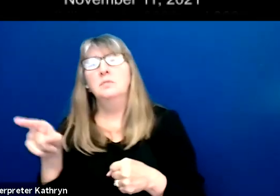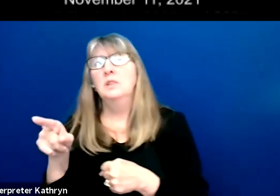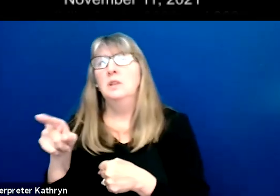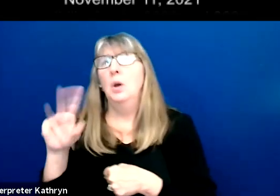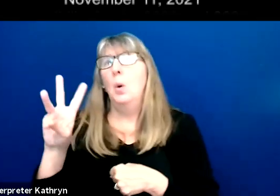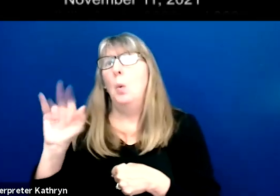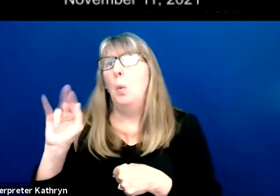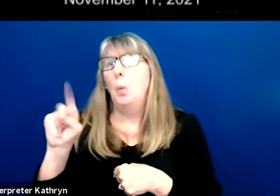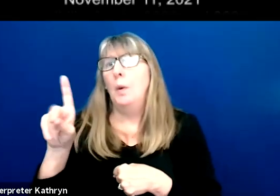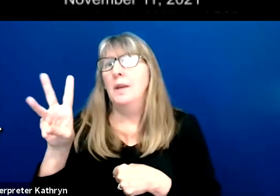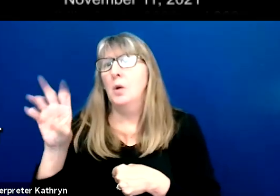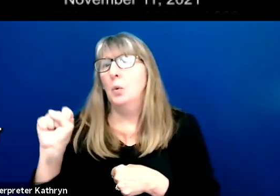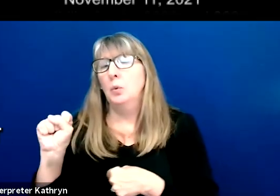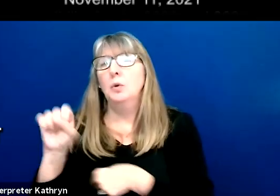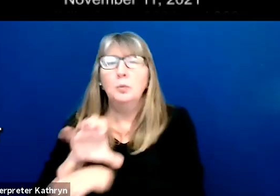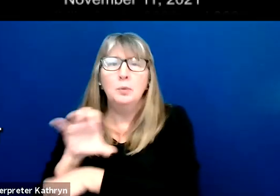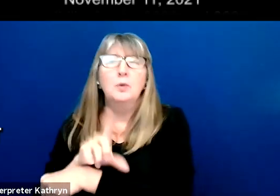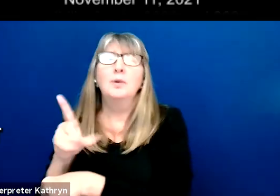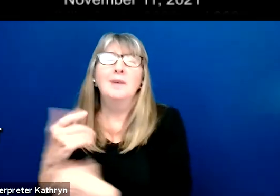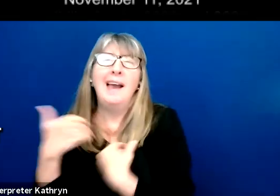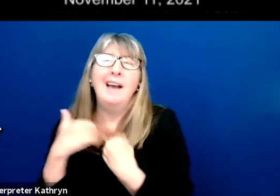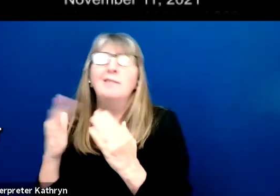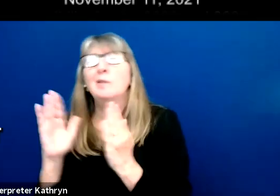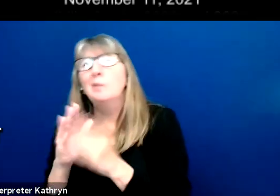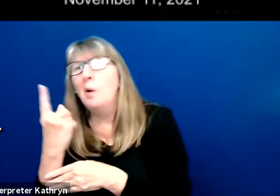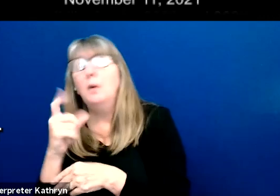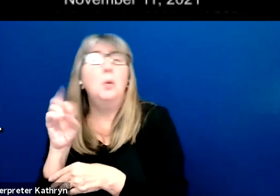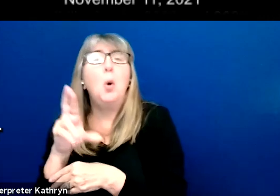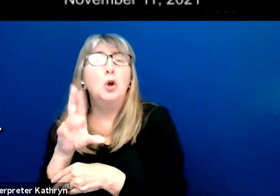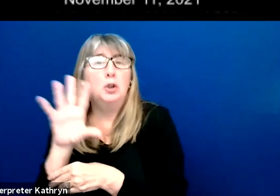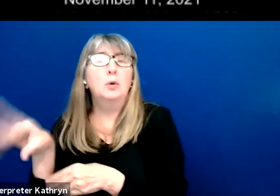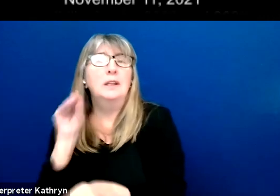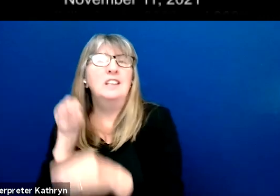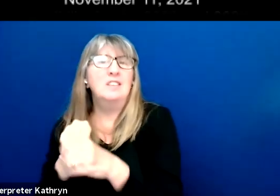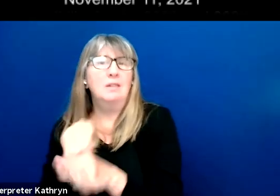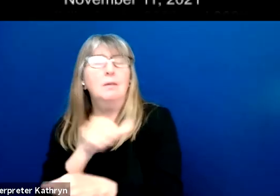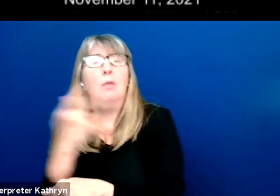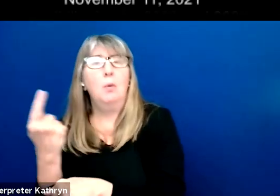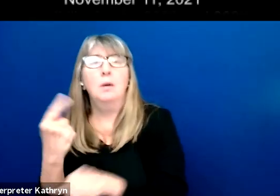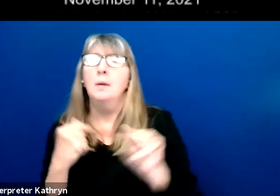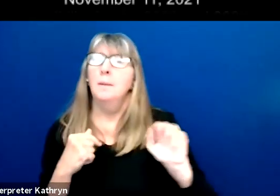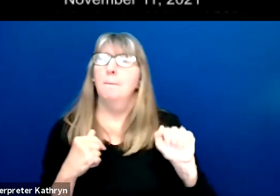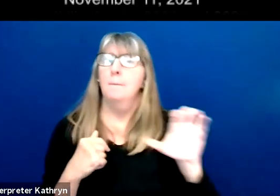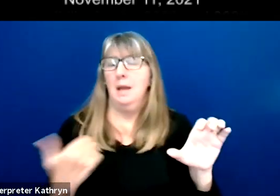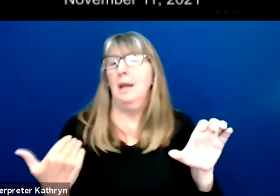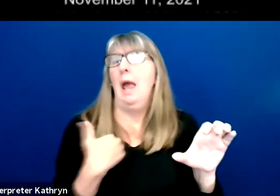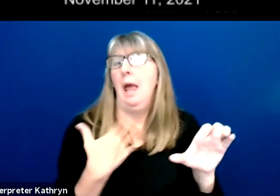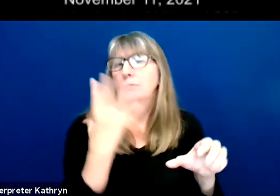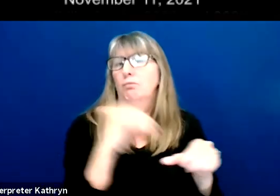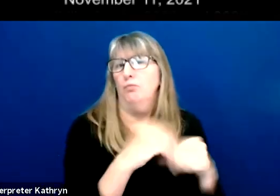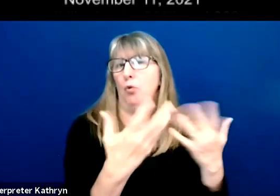a mini screen reader built into them, but you can install a real screen reader if you want. A Mac, Mac computers have a screen reader built into